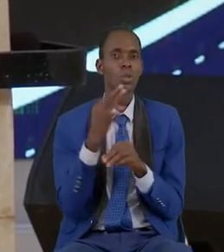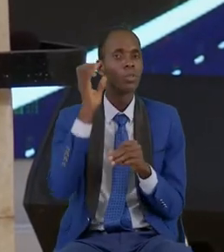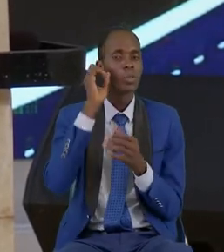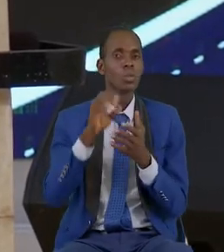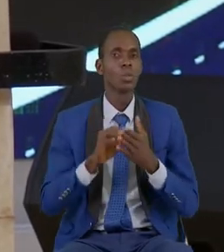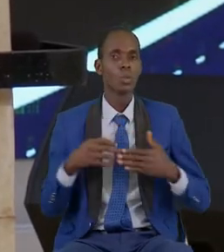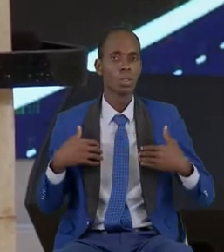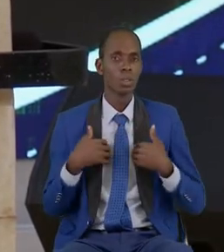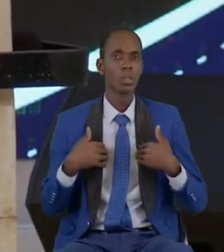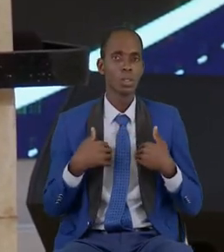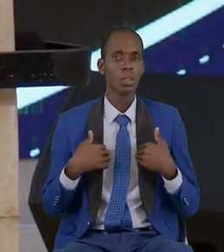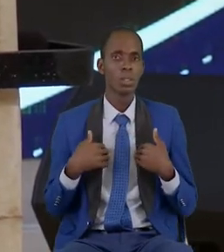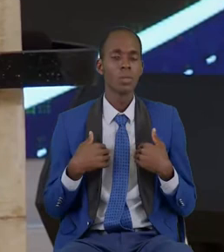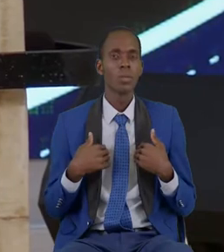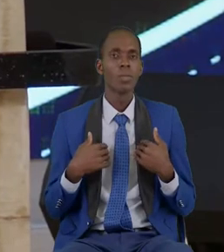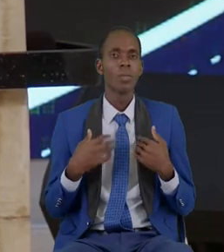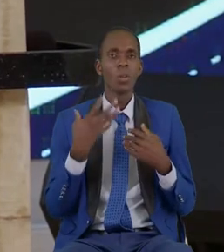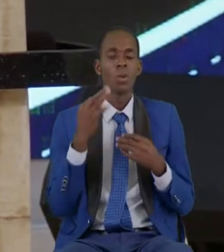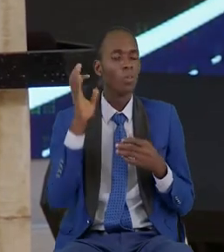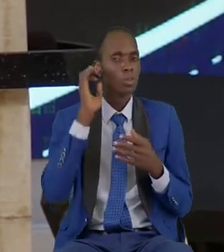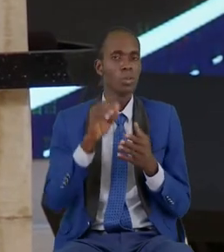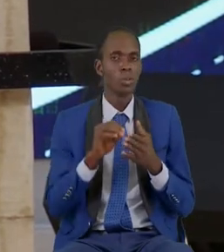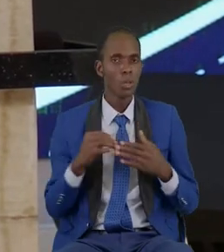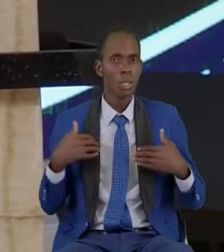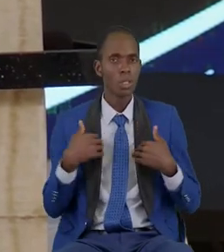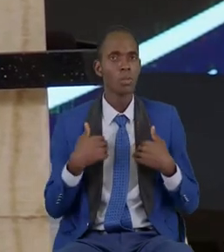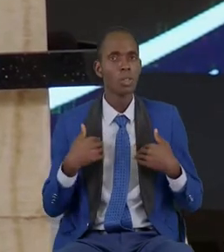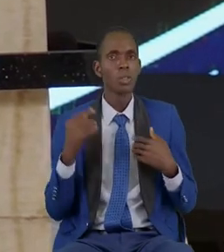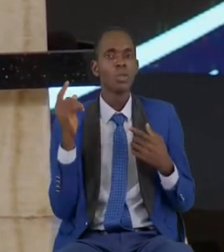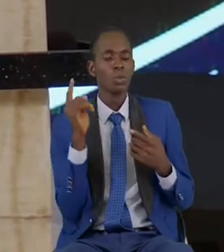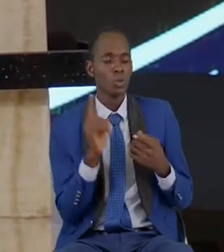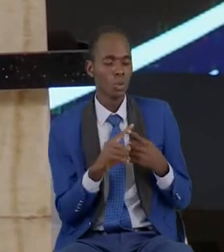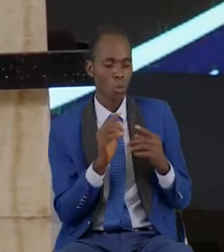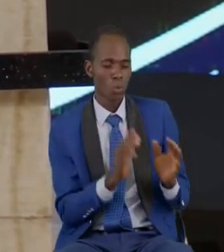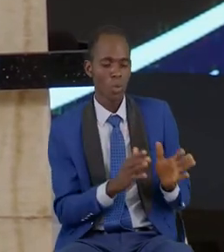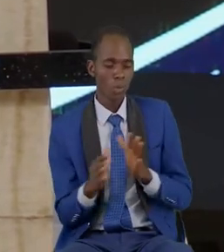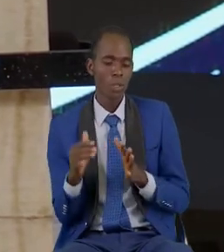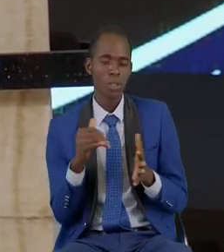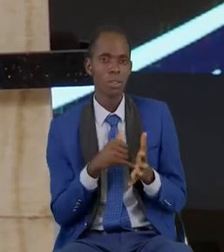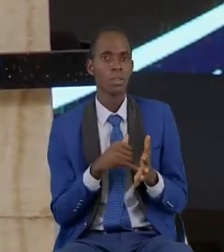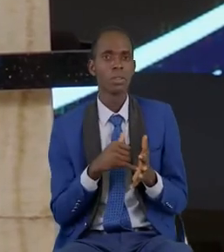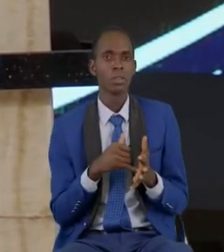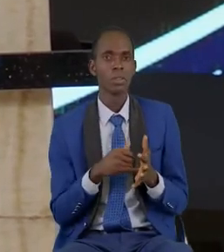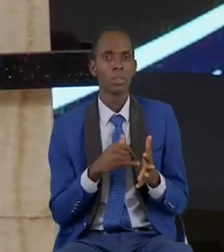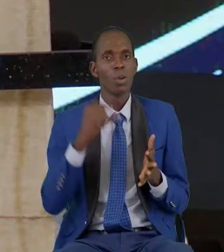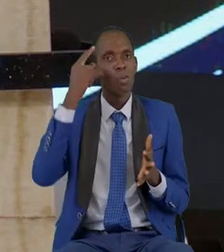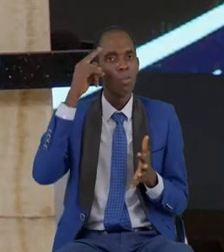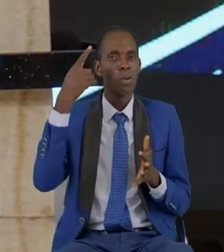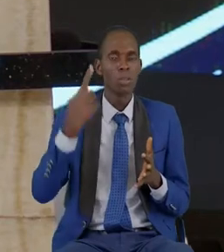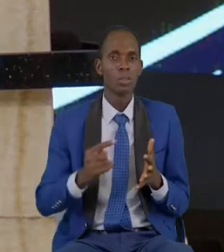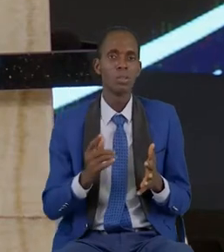and of his own herd, to dress it, to prepare it for the wayfaring